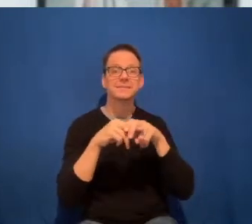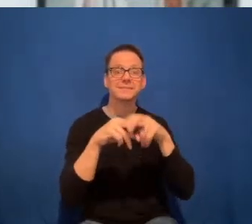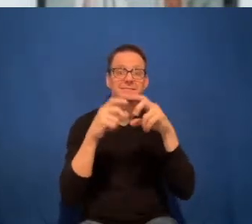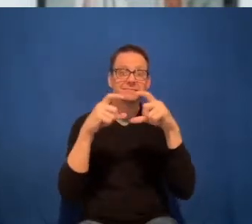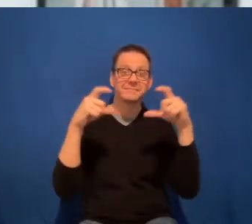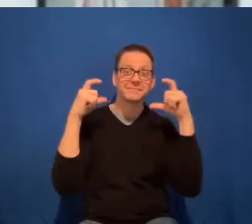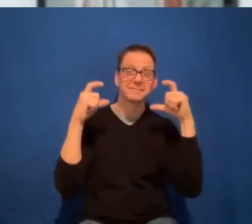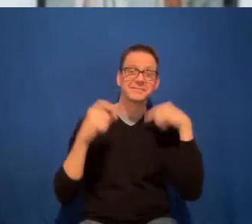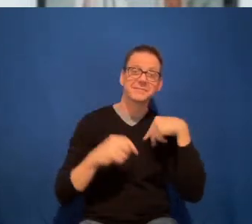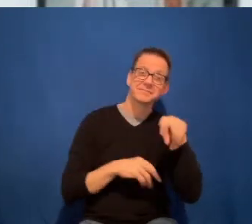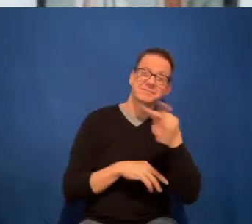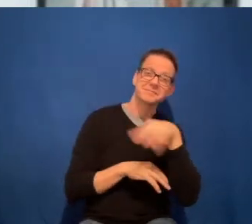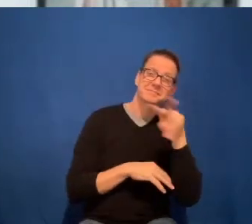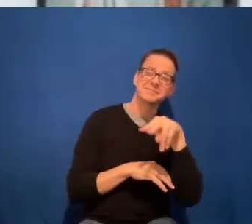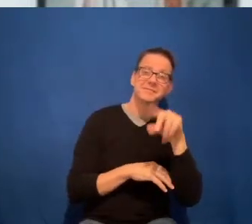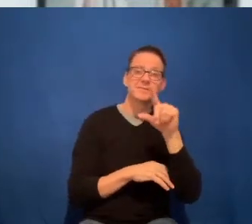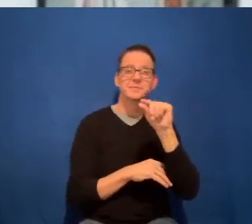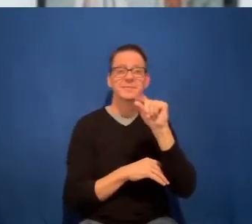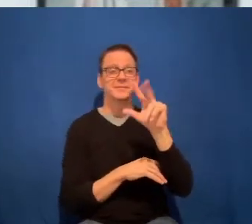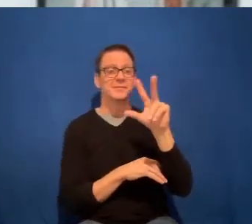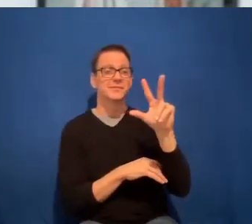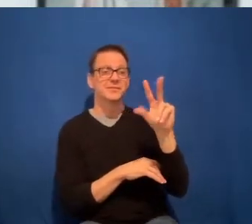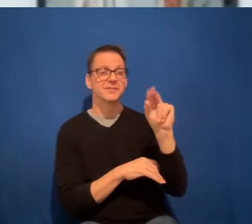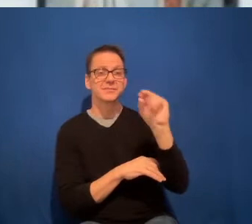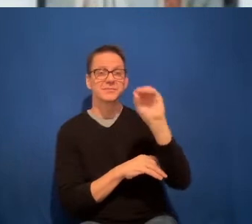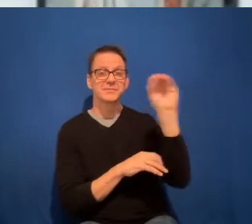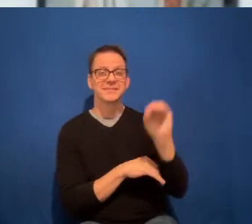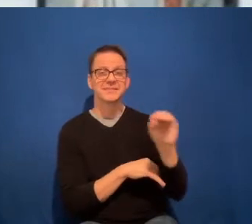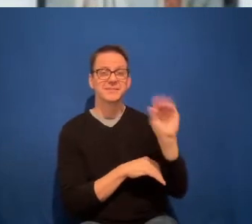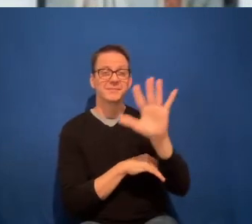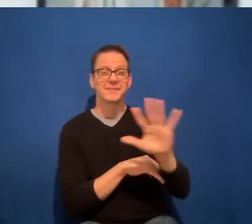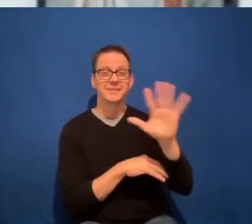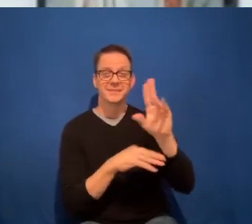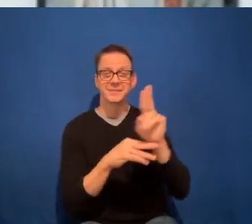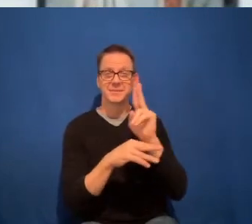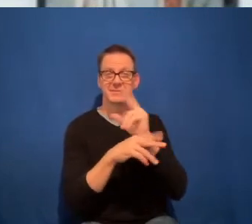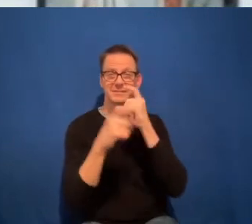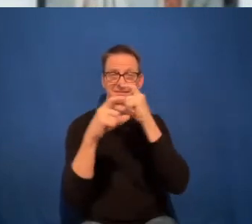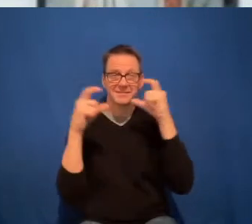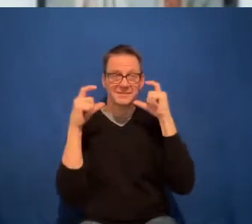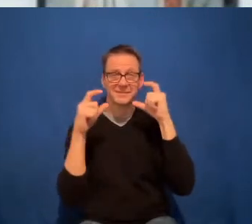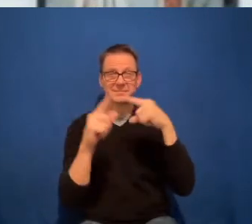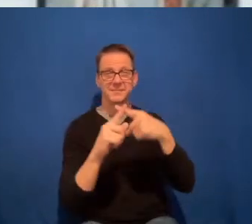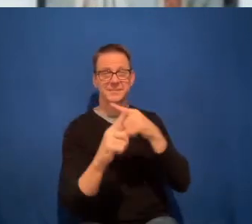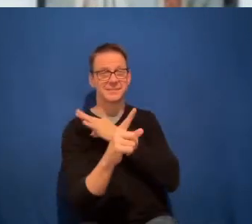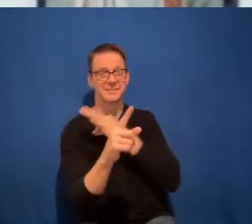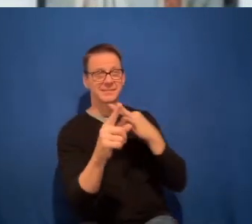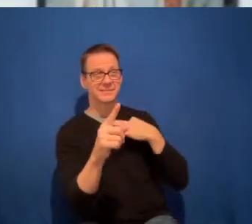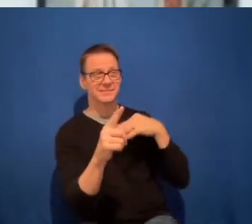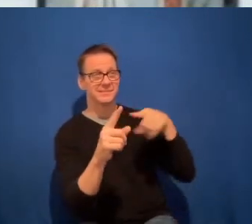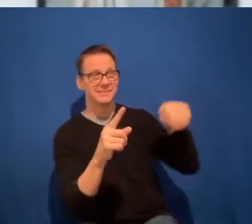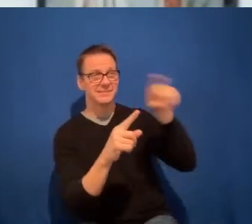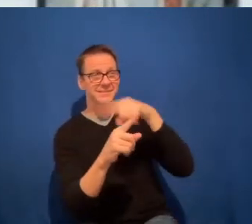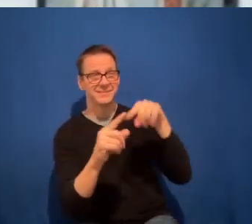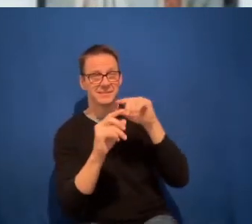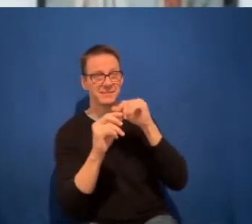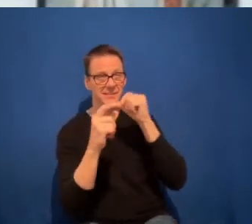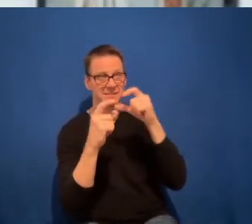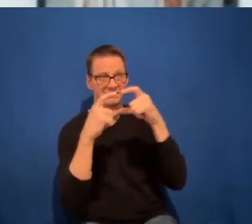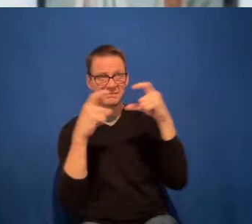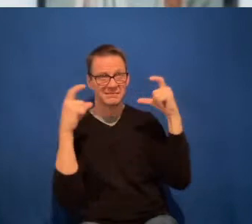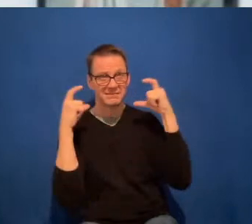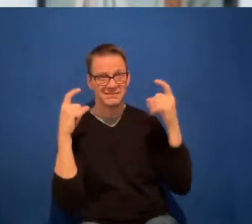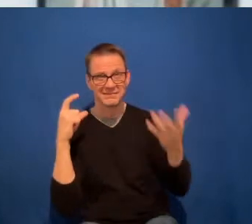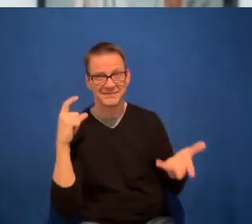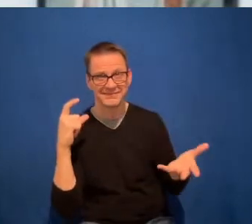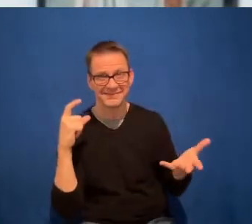but still only 20 to 30% compliance. I even saw staff not wearing masks. So this is really a trend. From what